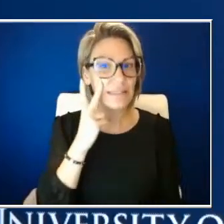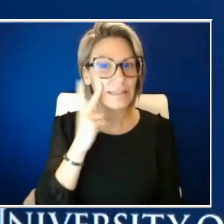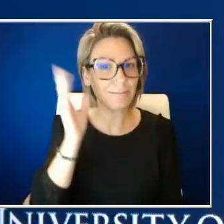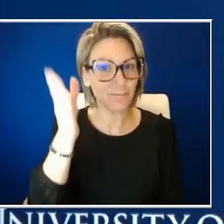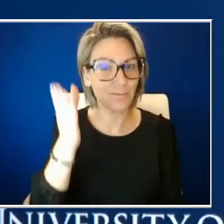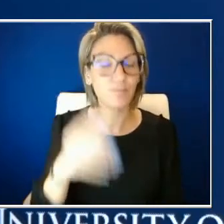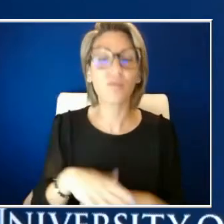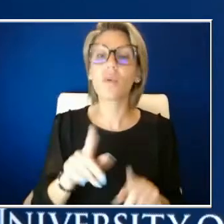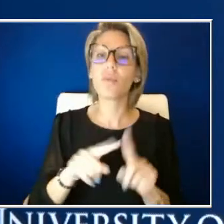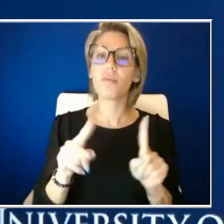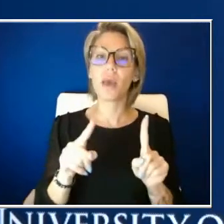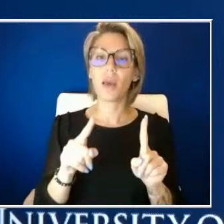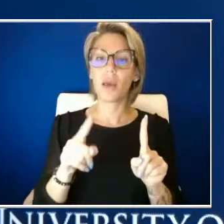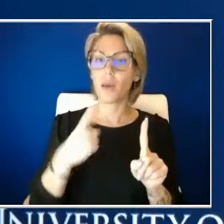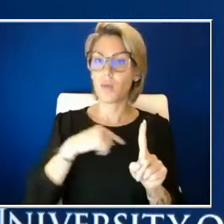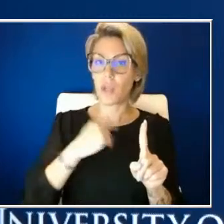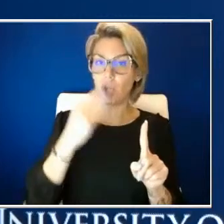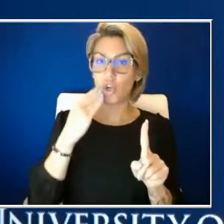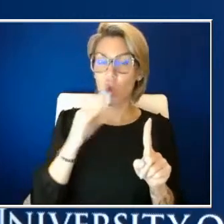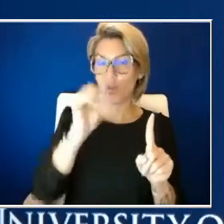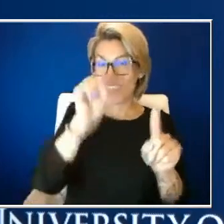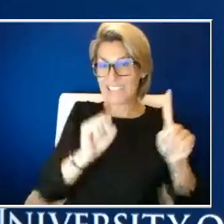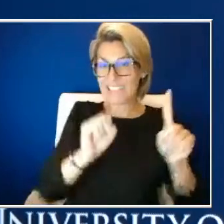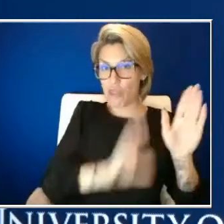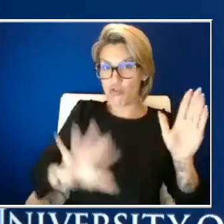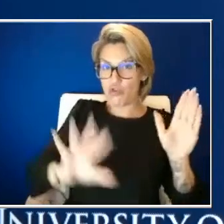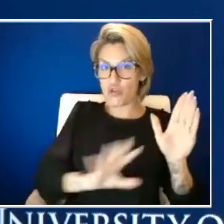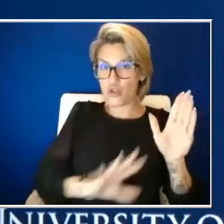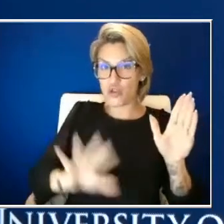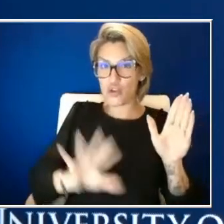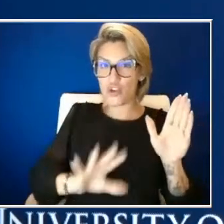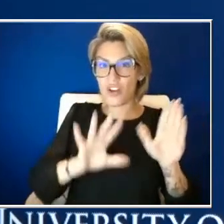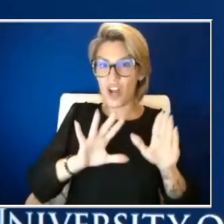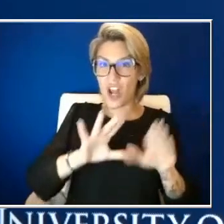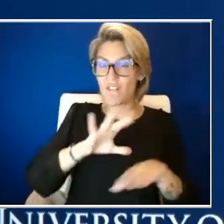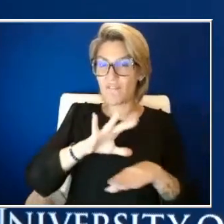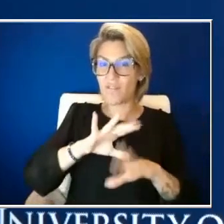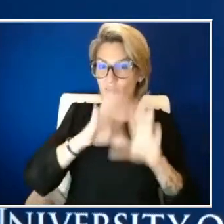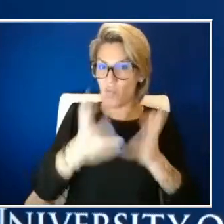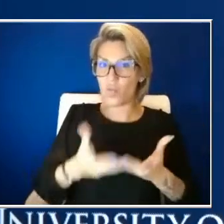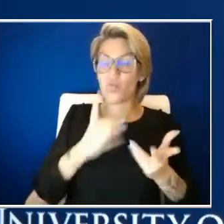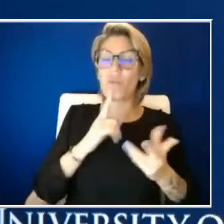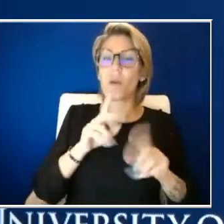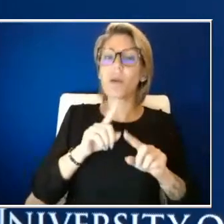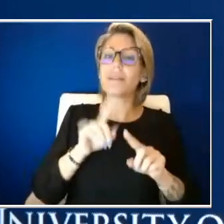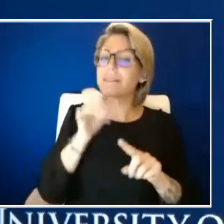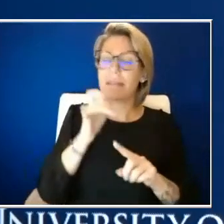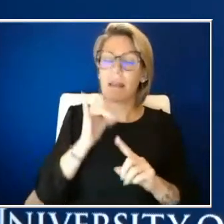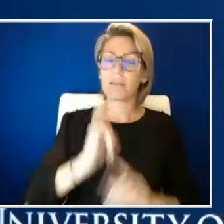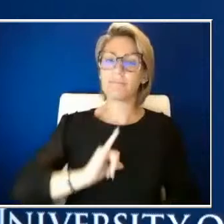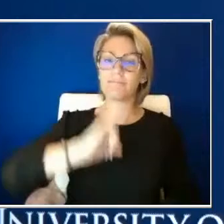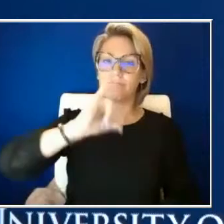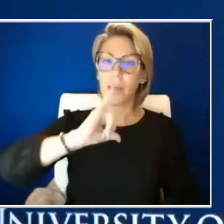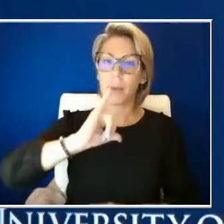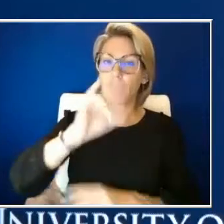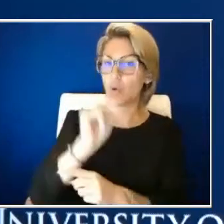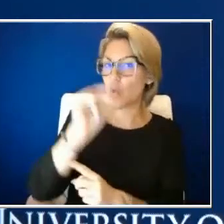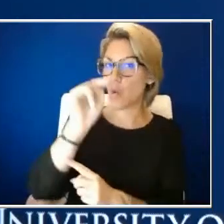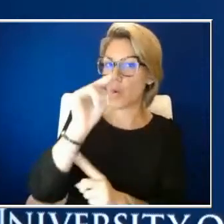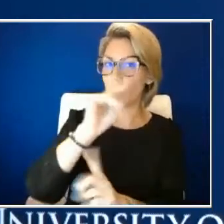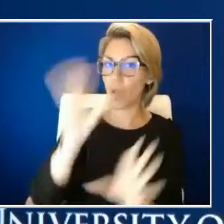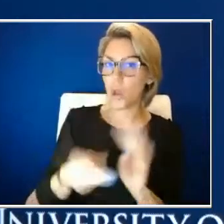do know in the Southern Hemisphere, now that's not fully indicative of what will happen here in the Northern Hemisphere, is that overall they are back